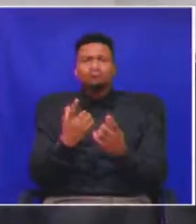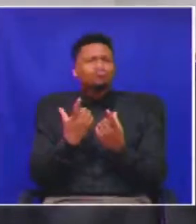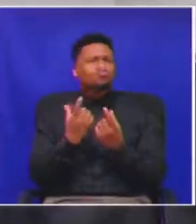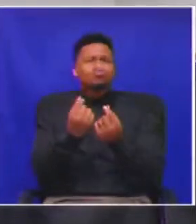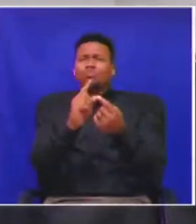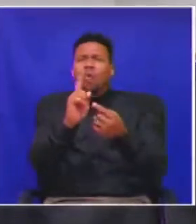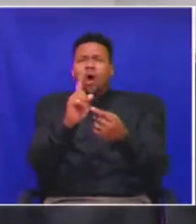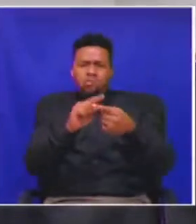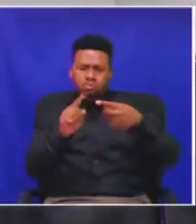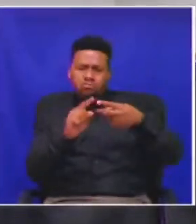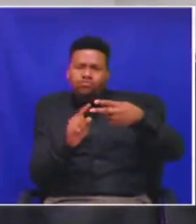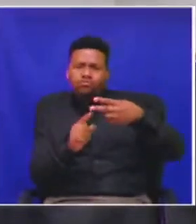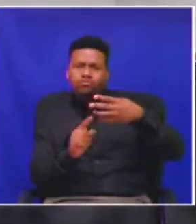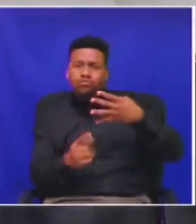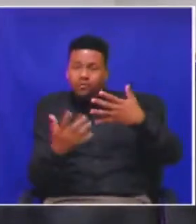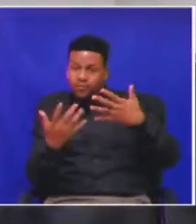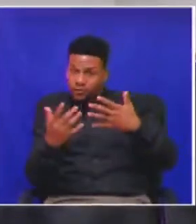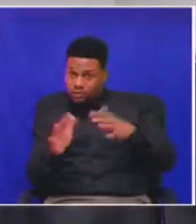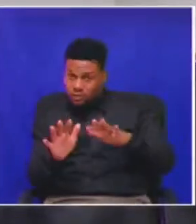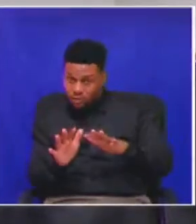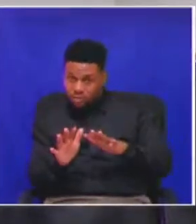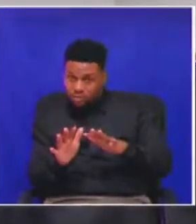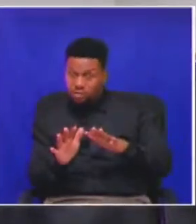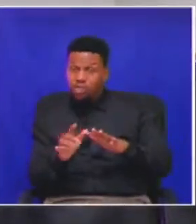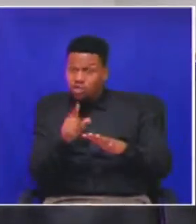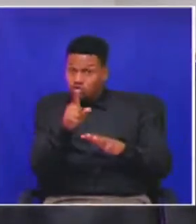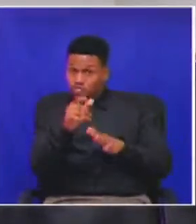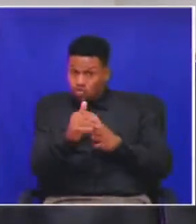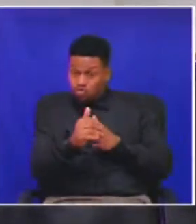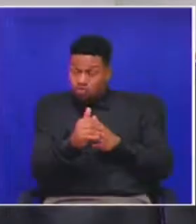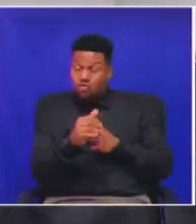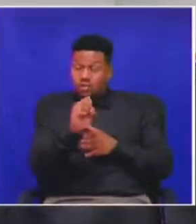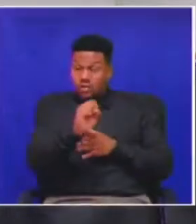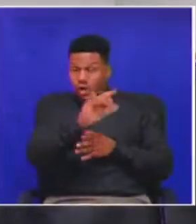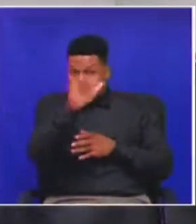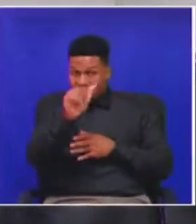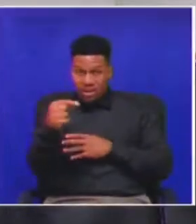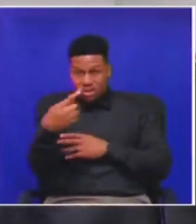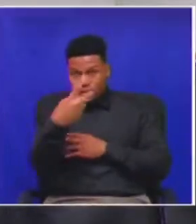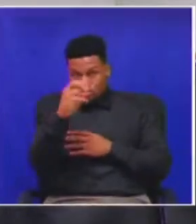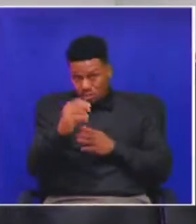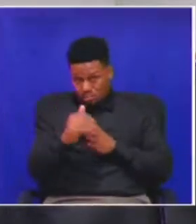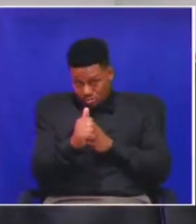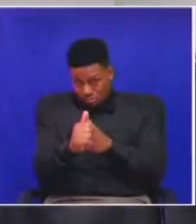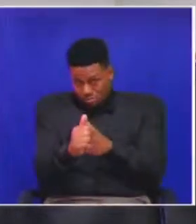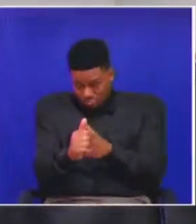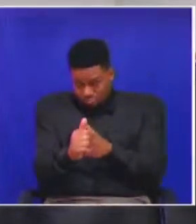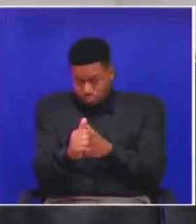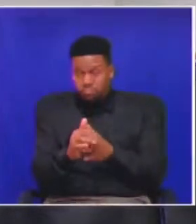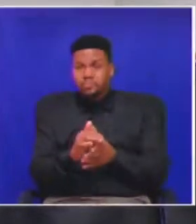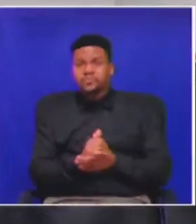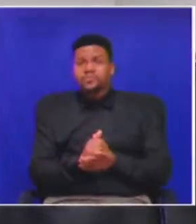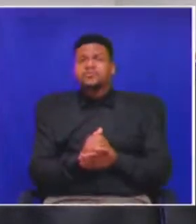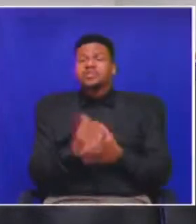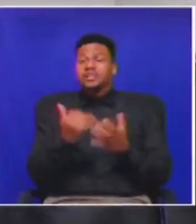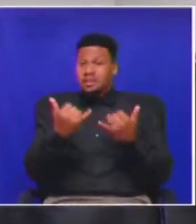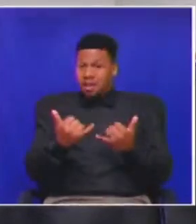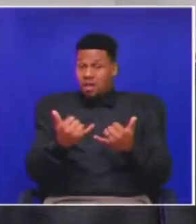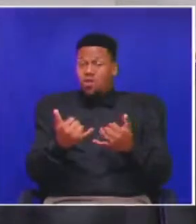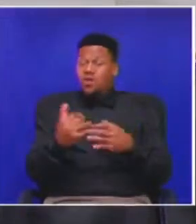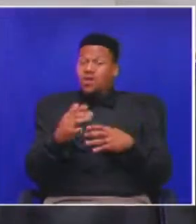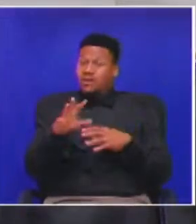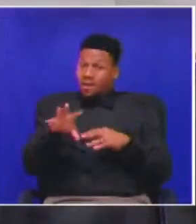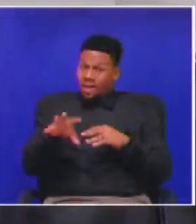as South Africa's presidency of the G20? In addition